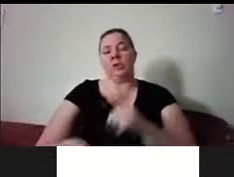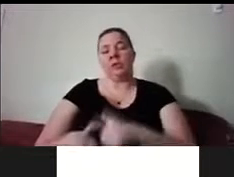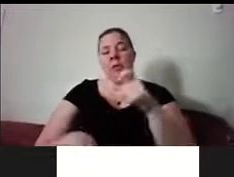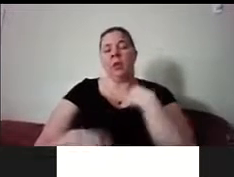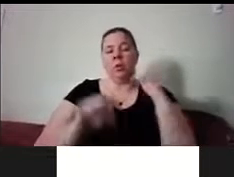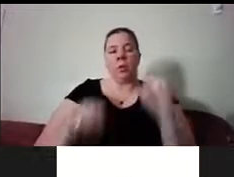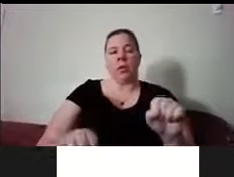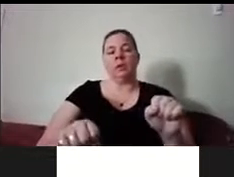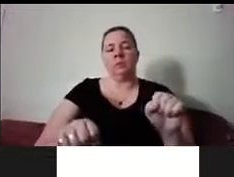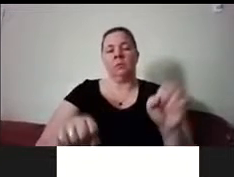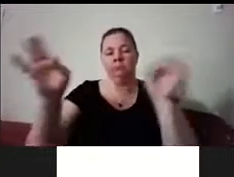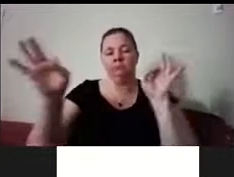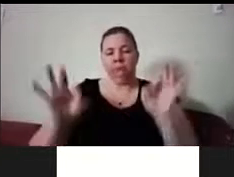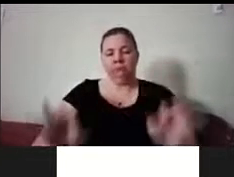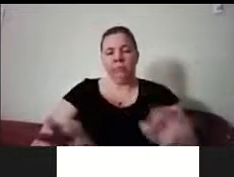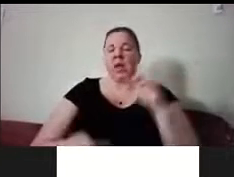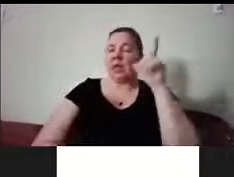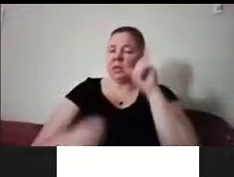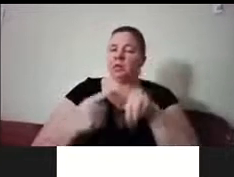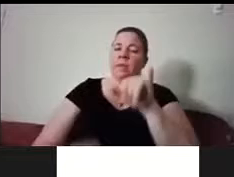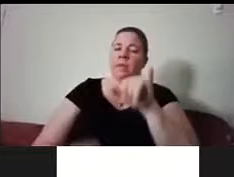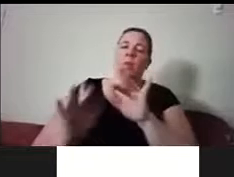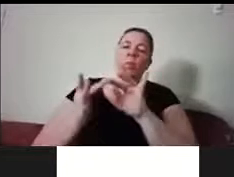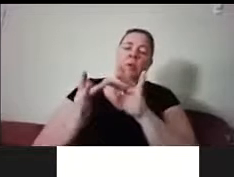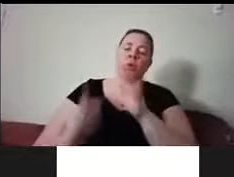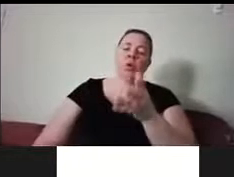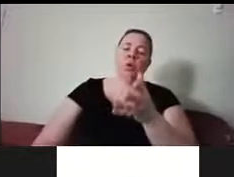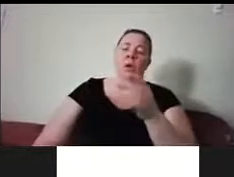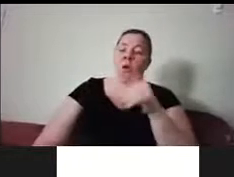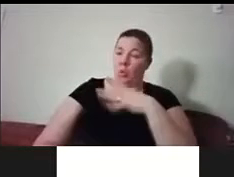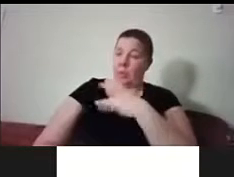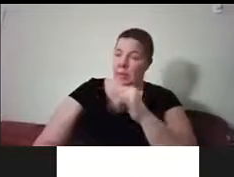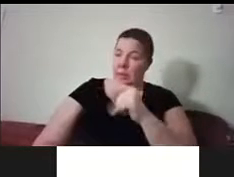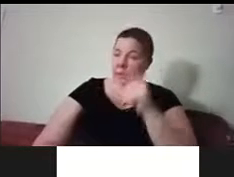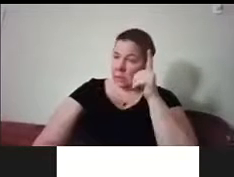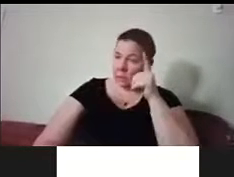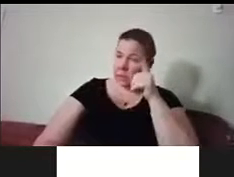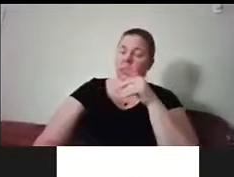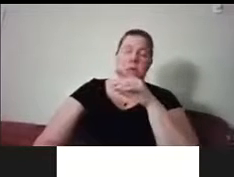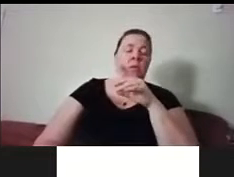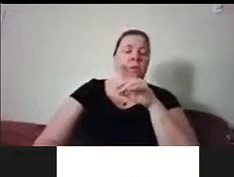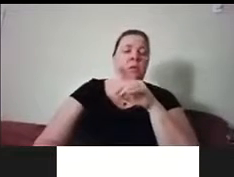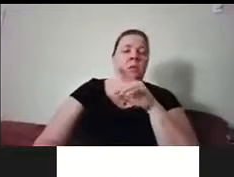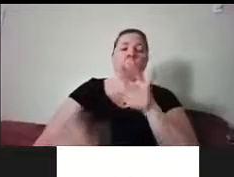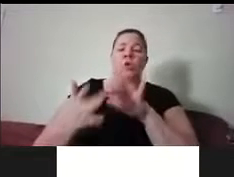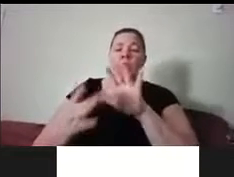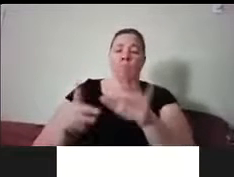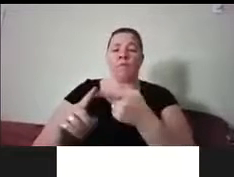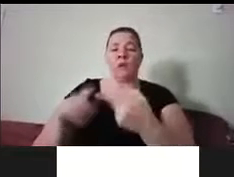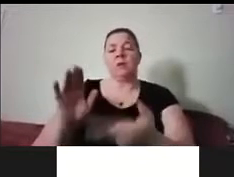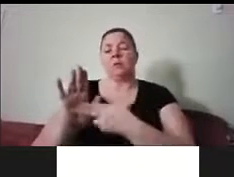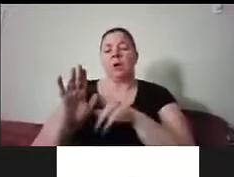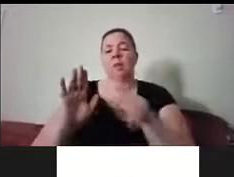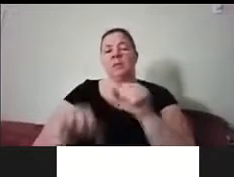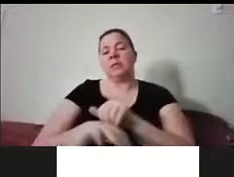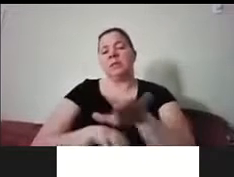can get you in. But listen to that webinar. And once you listen to it and you like it, just get back to your friend. He will send you a link how to become,